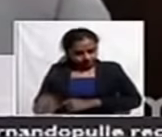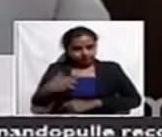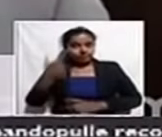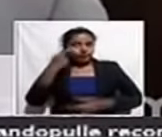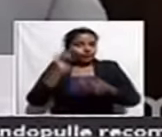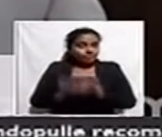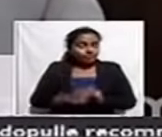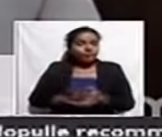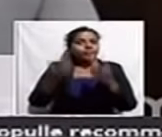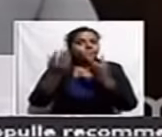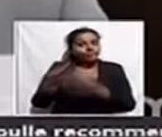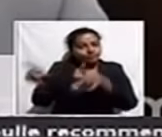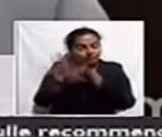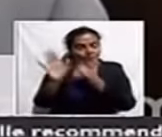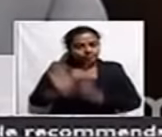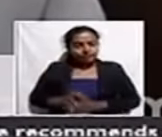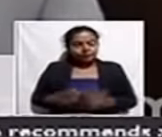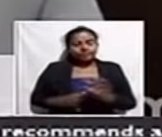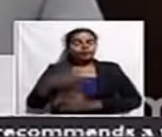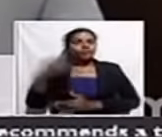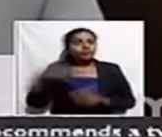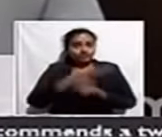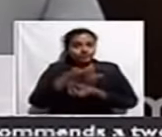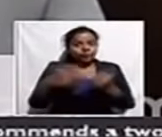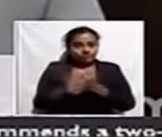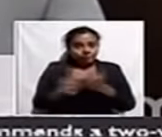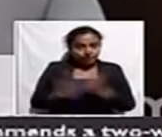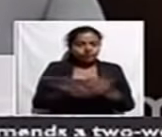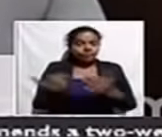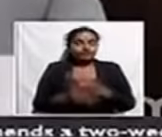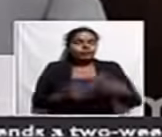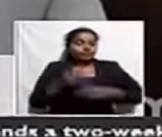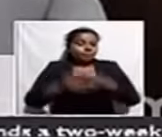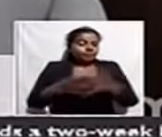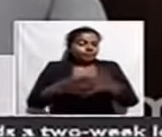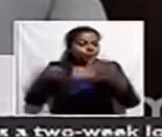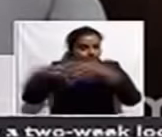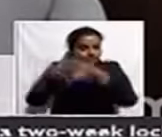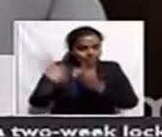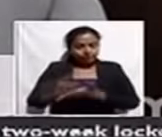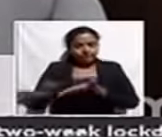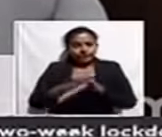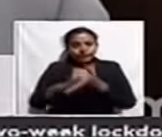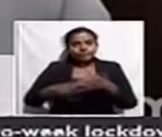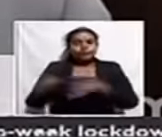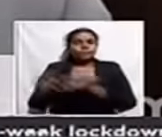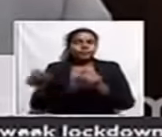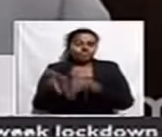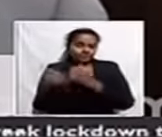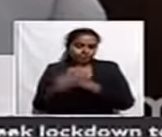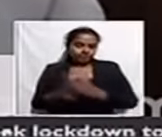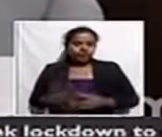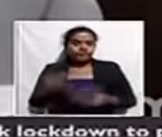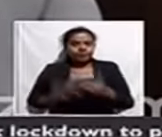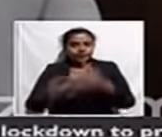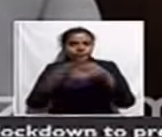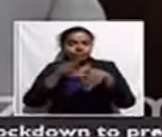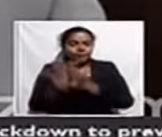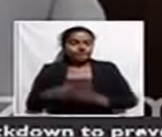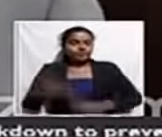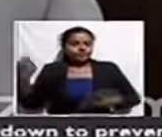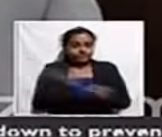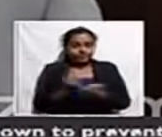regulatory environment enabling financial sector and corporate sector to mobilize capital from abroad by